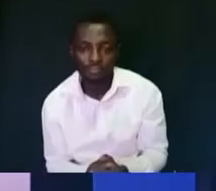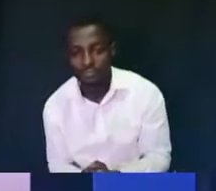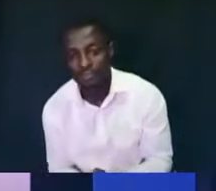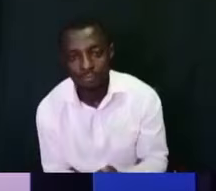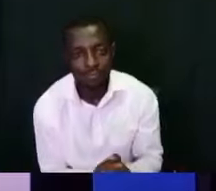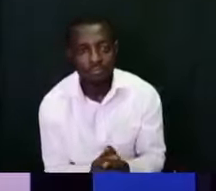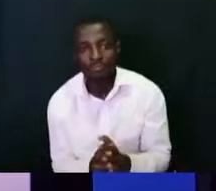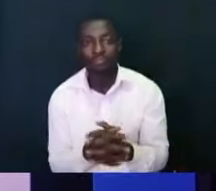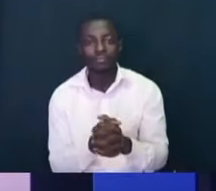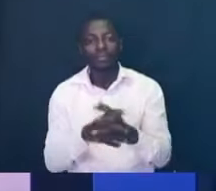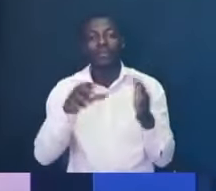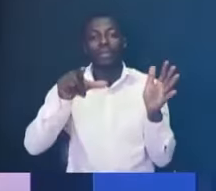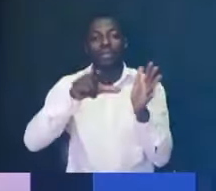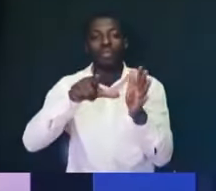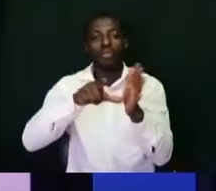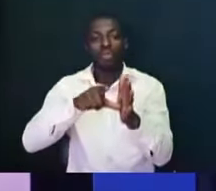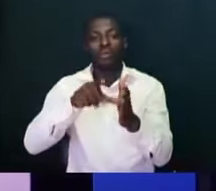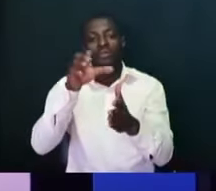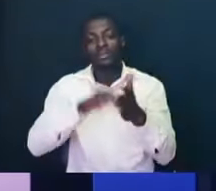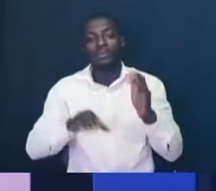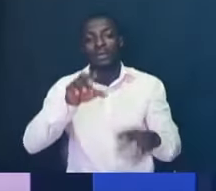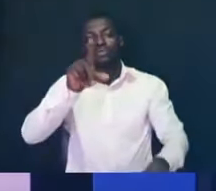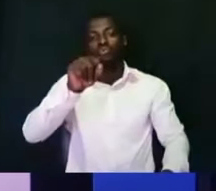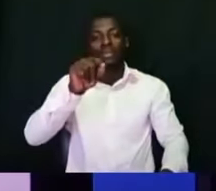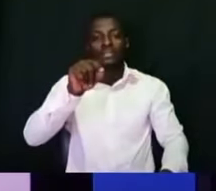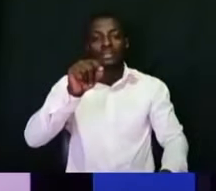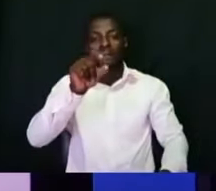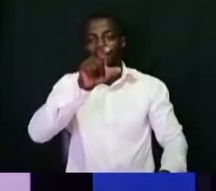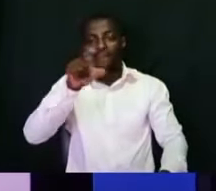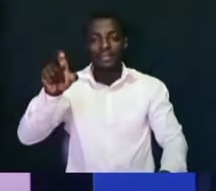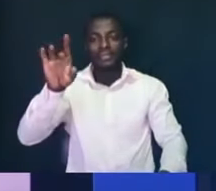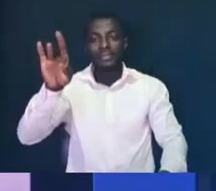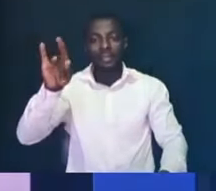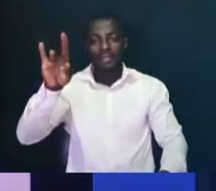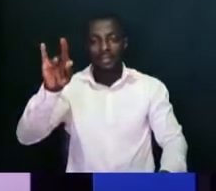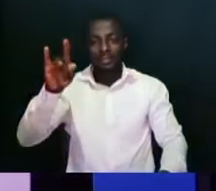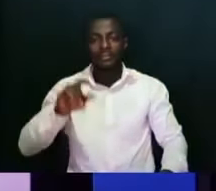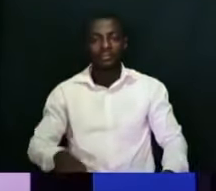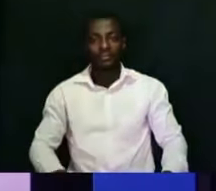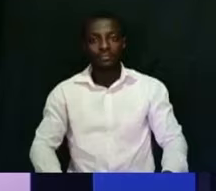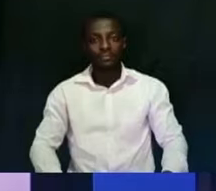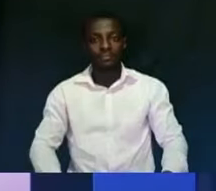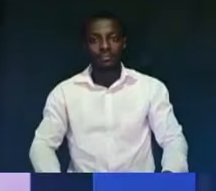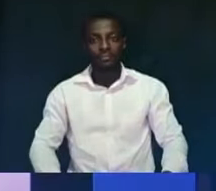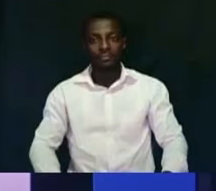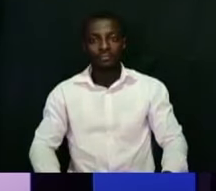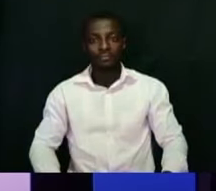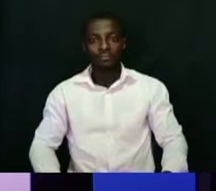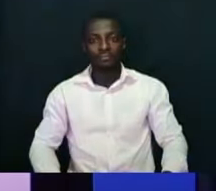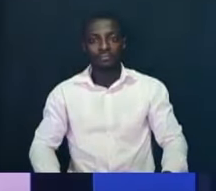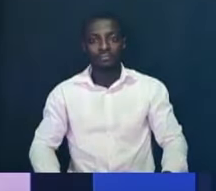ka obutan ho asem. Luke 20 verse 18. Luke asem pa no iti dun wotwe. Nchiche mu edu